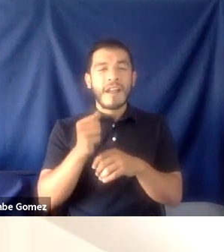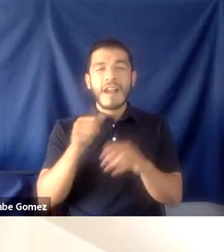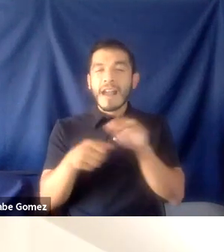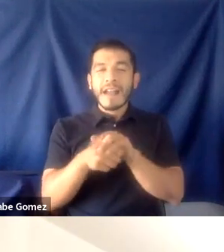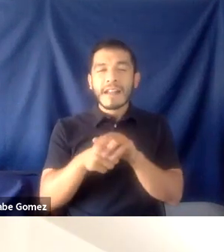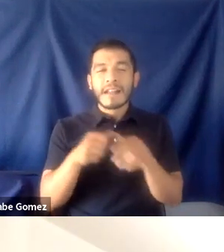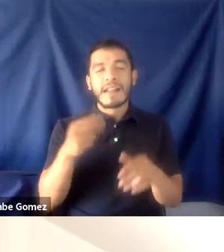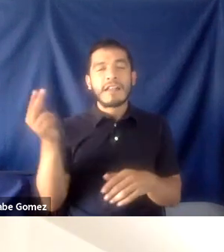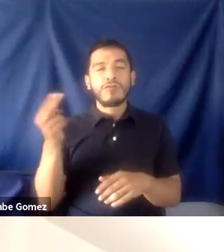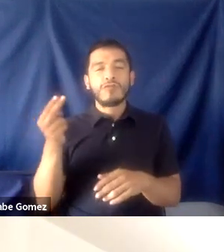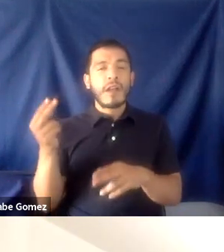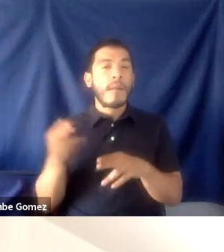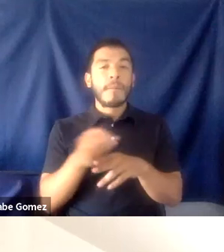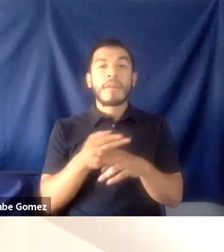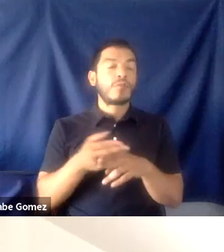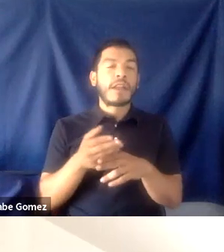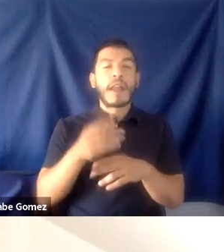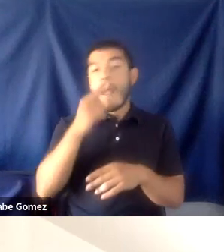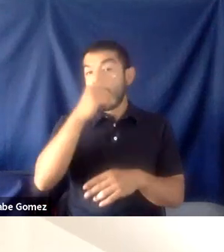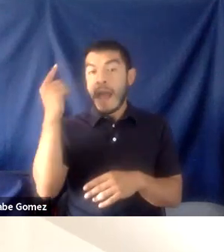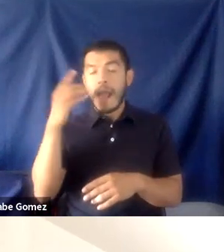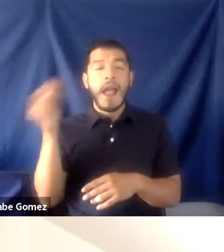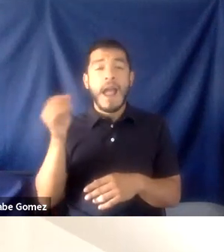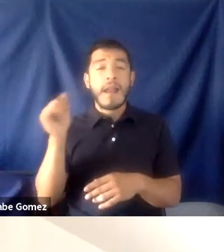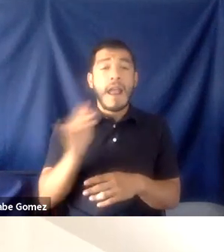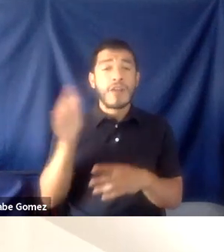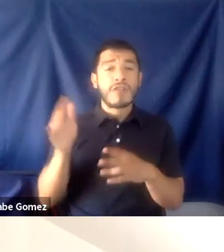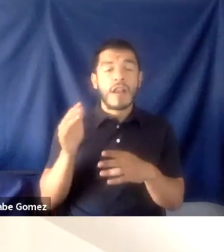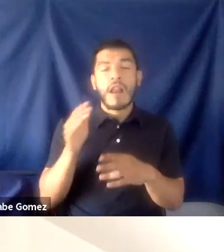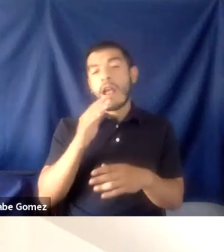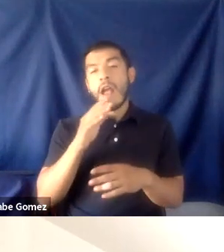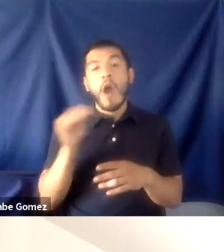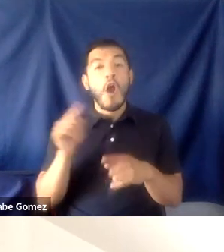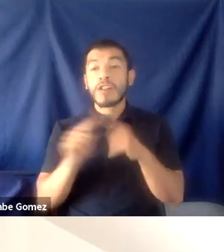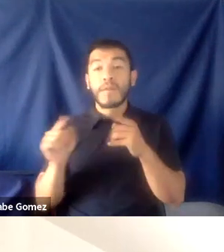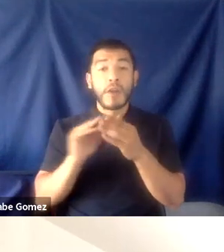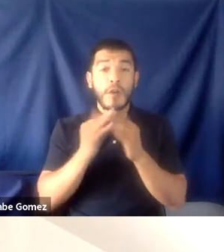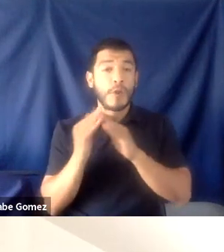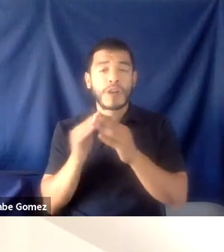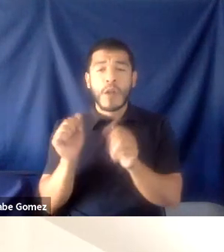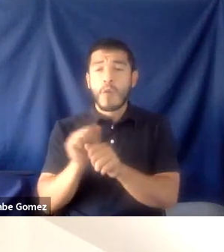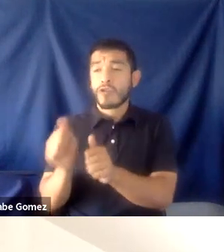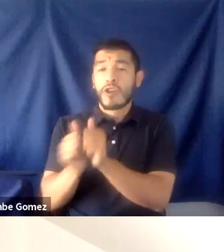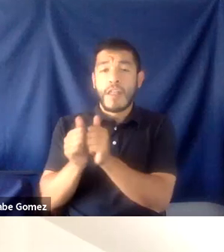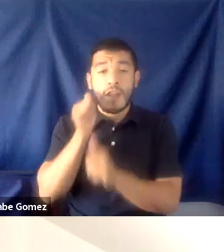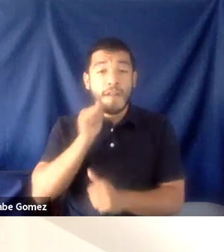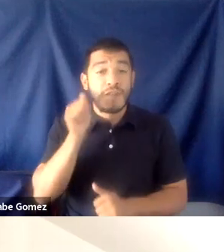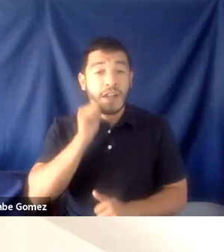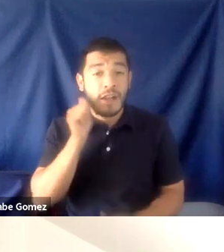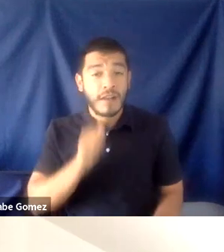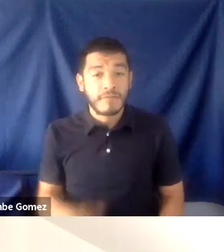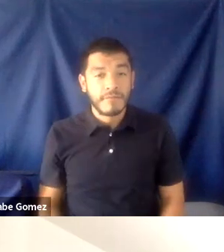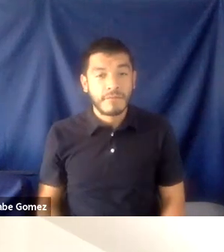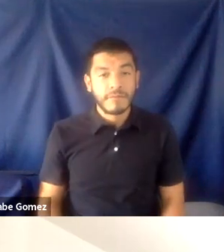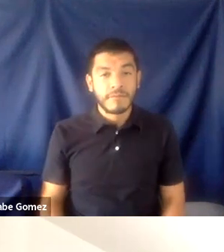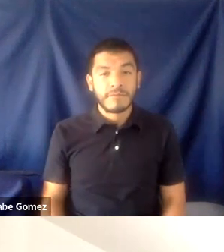solidarity or Asian and other communities of color solidarity every day. I can also drop that link in the chat. It's really